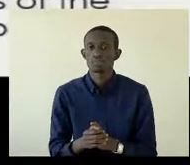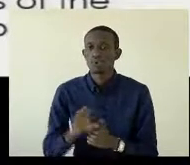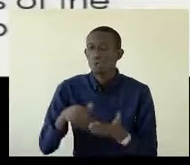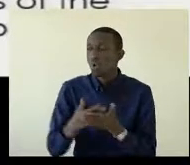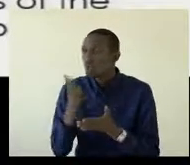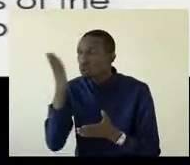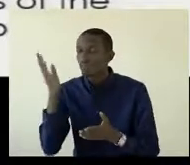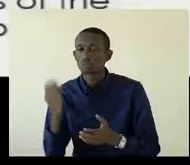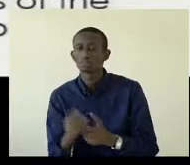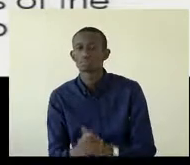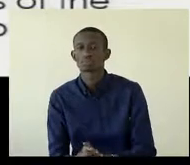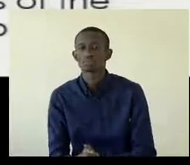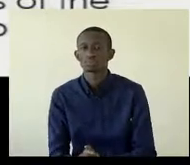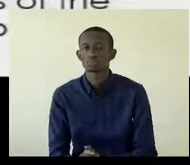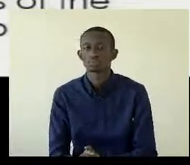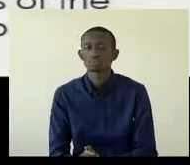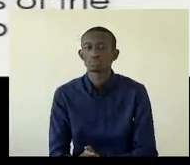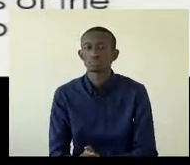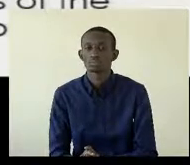we finding ourselves into?